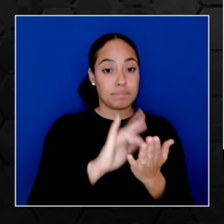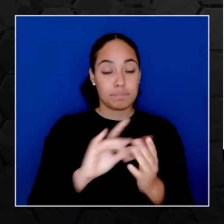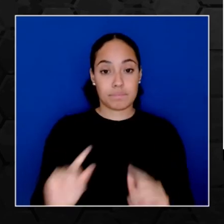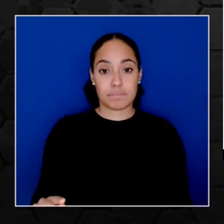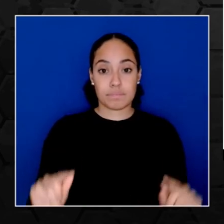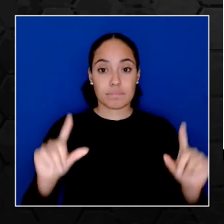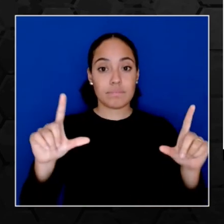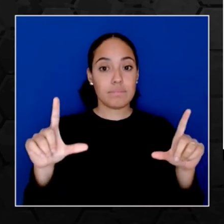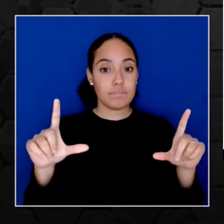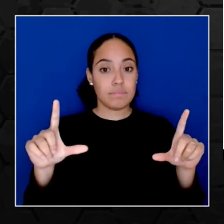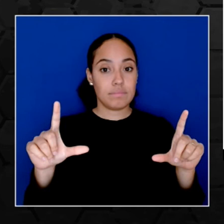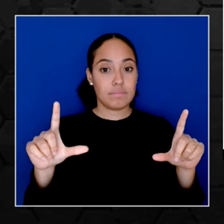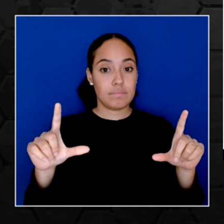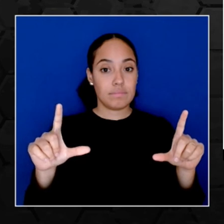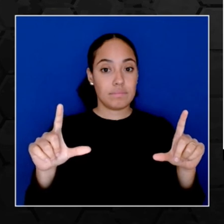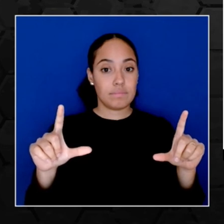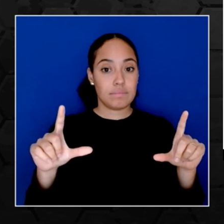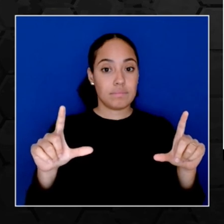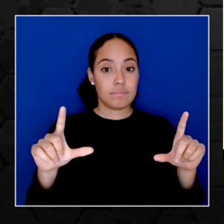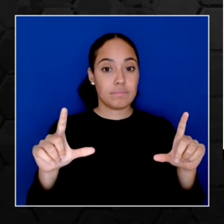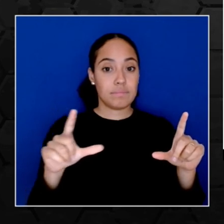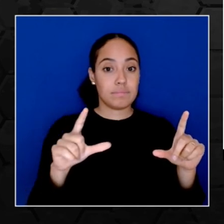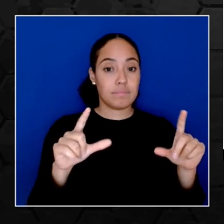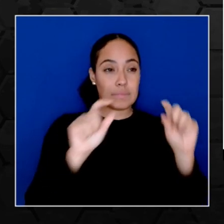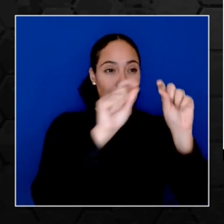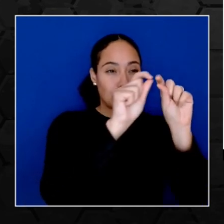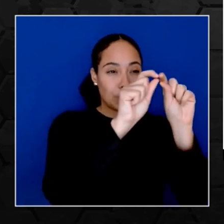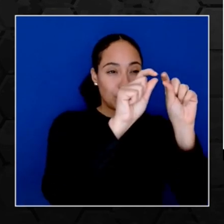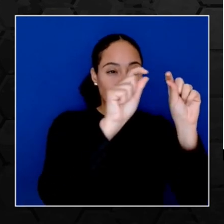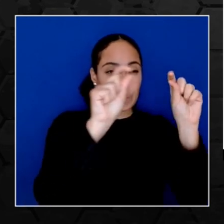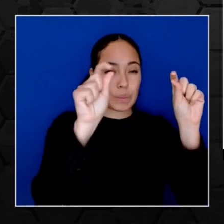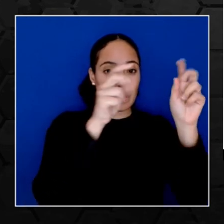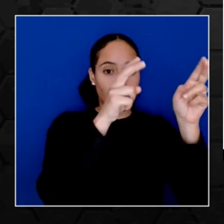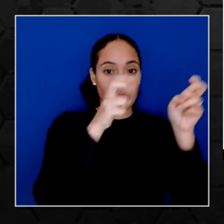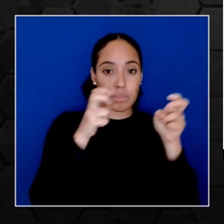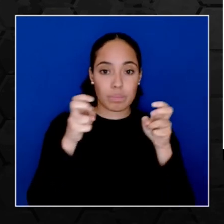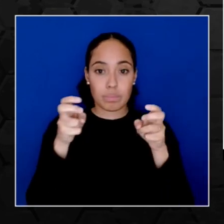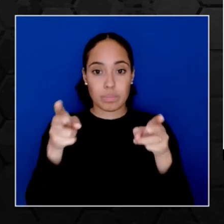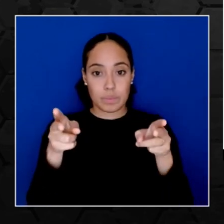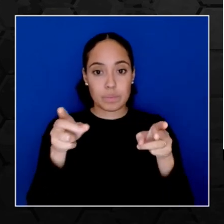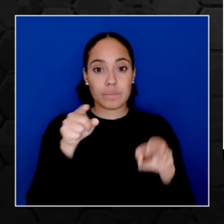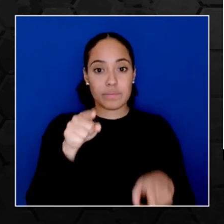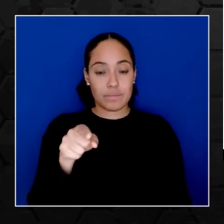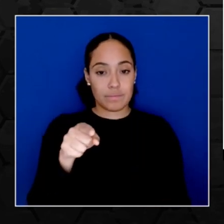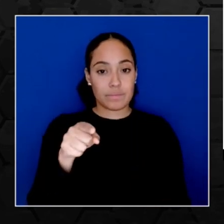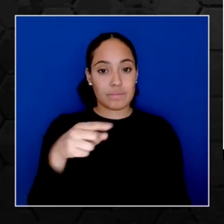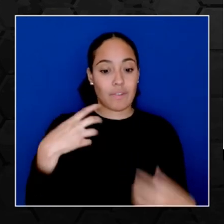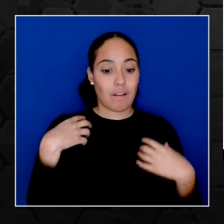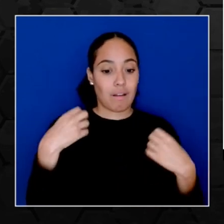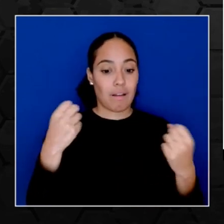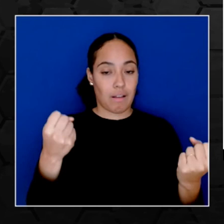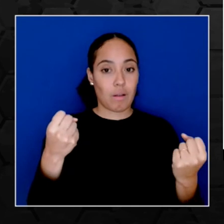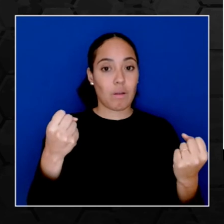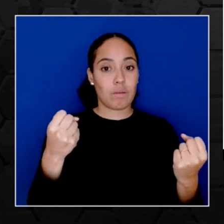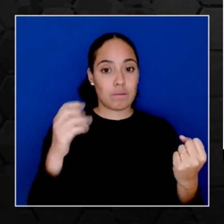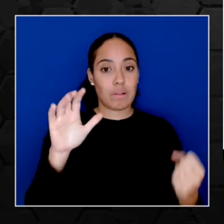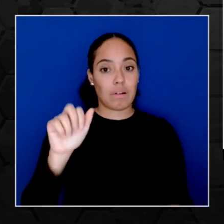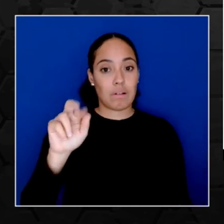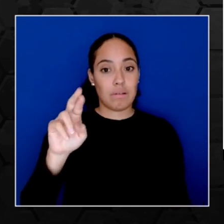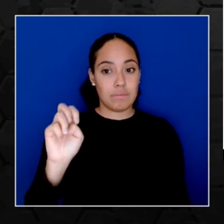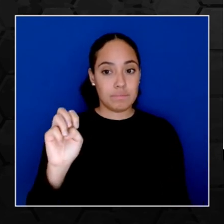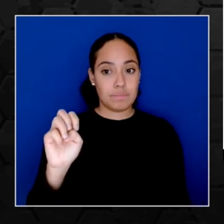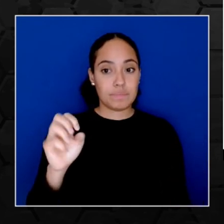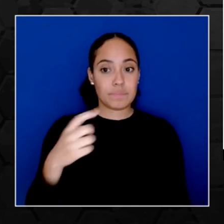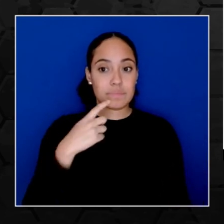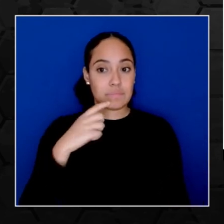ID that you just copied, and you can there see the healthcare. Now I'll just go and let's say hey or hello, just give it an intent. So